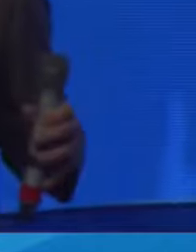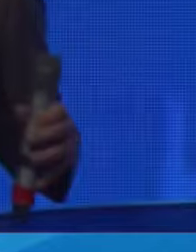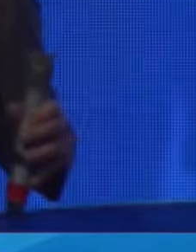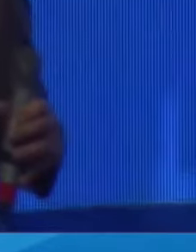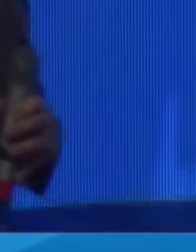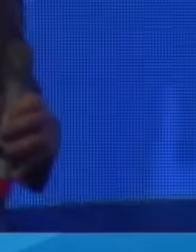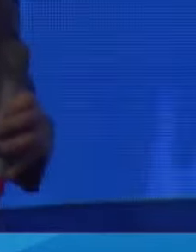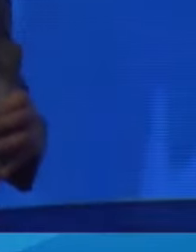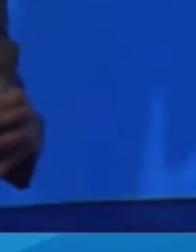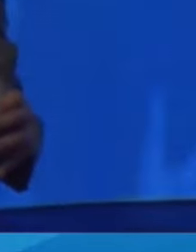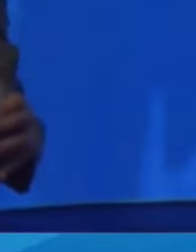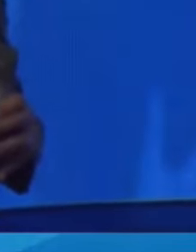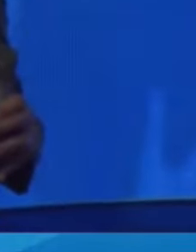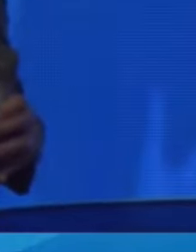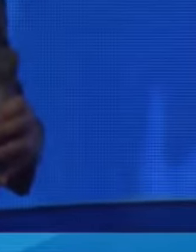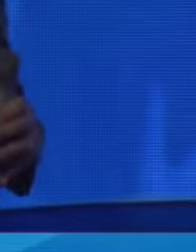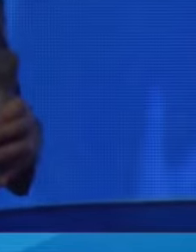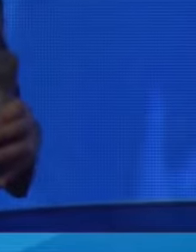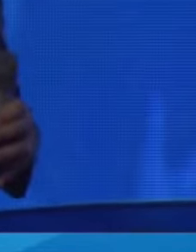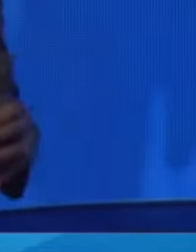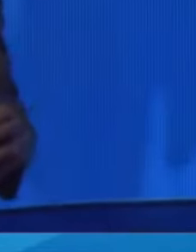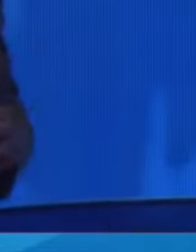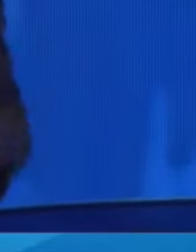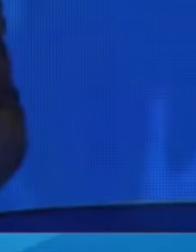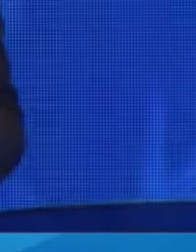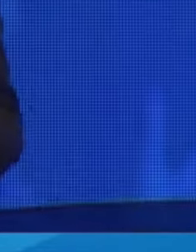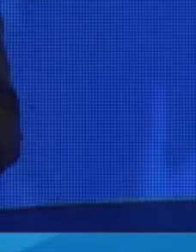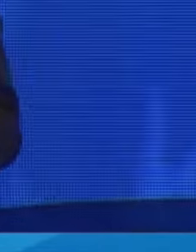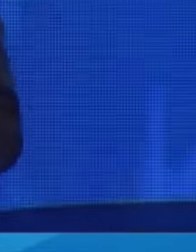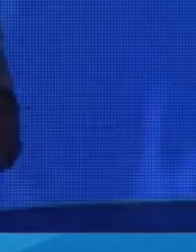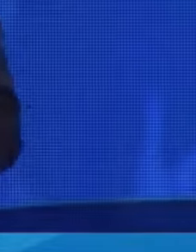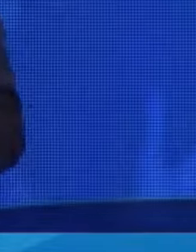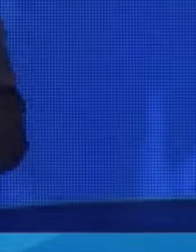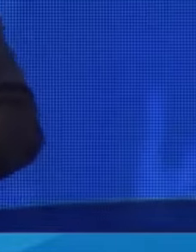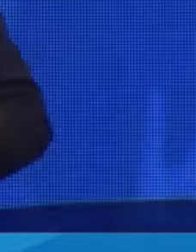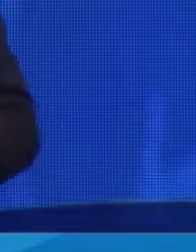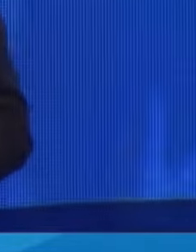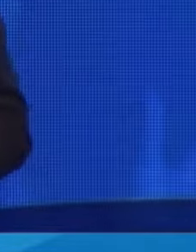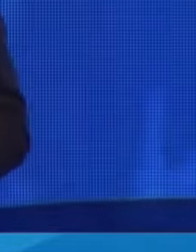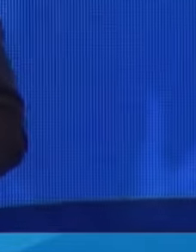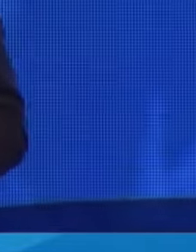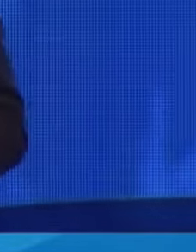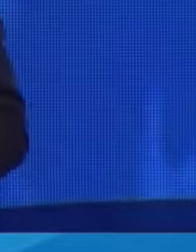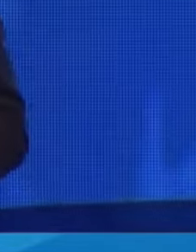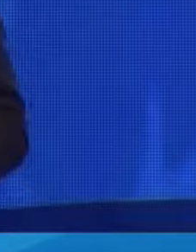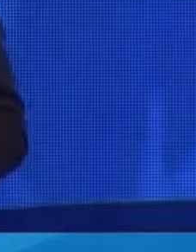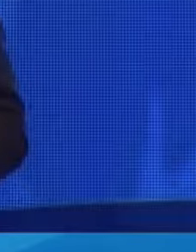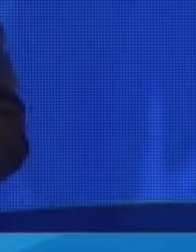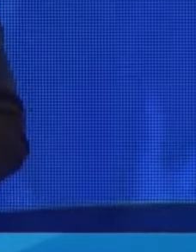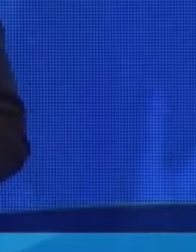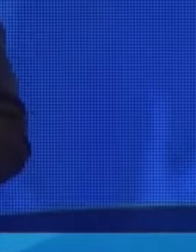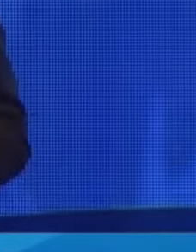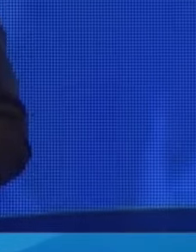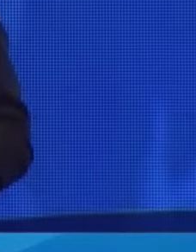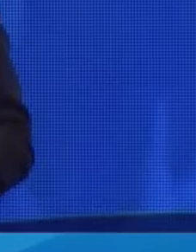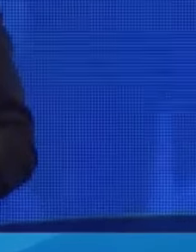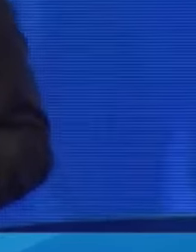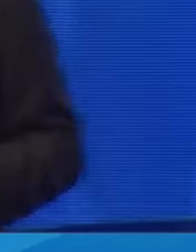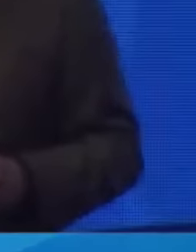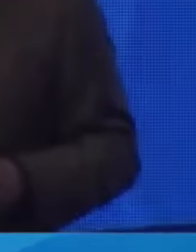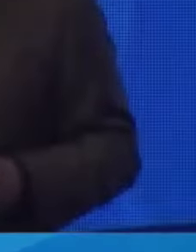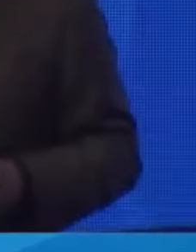the Lord he is my refuge my